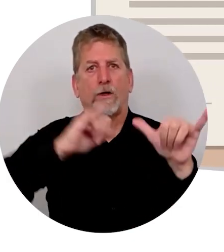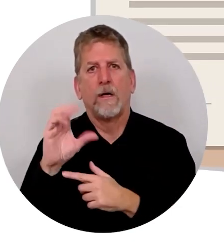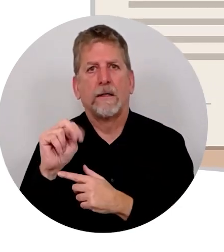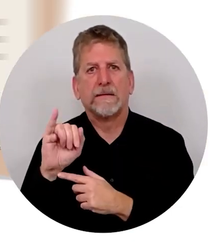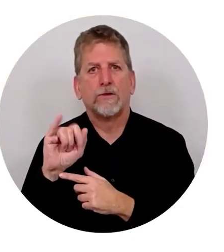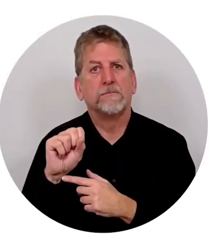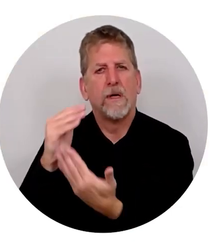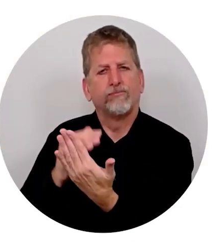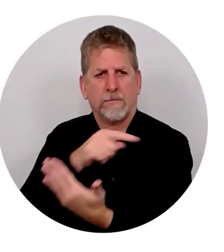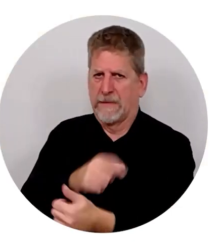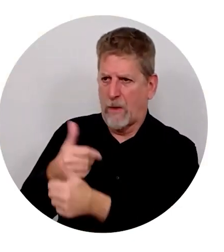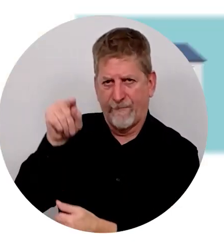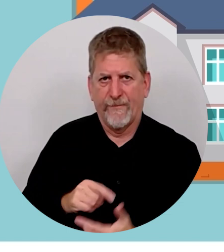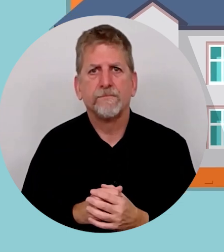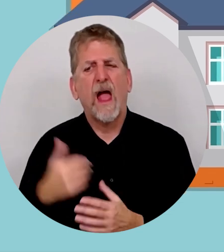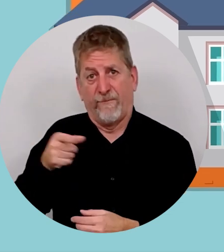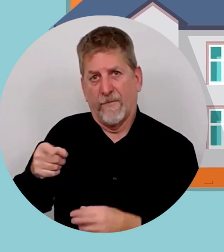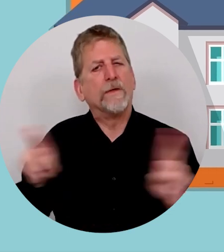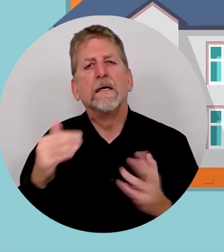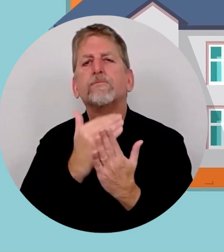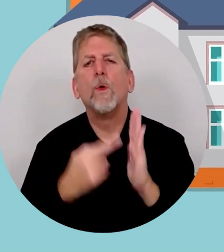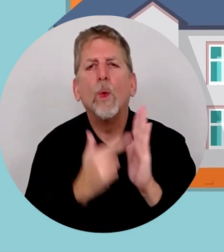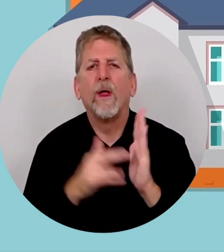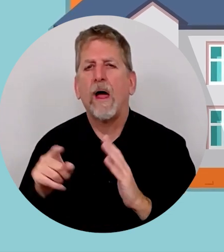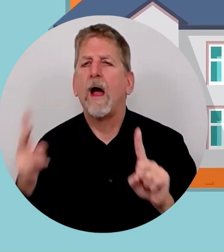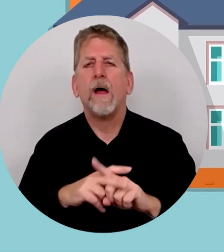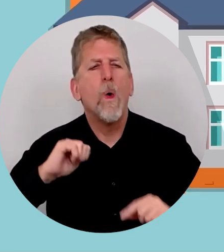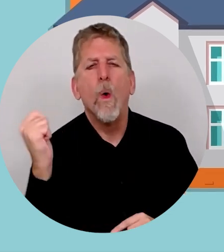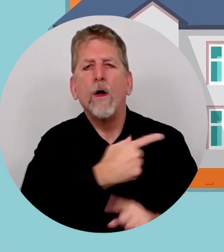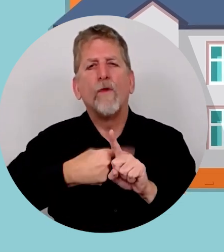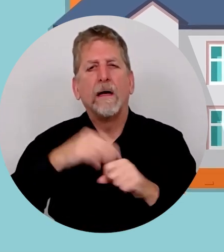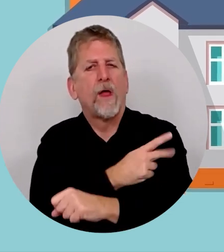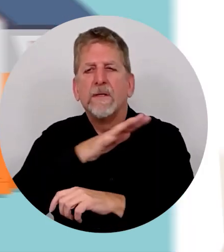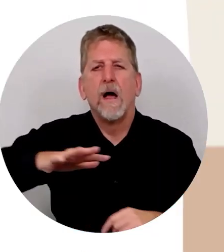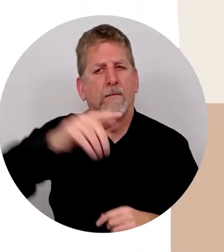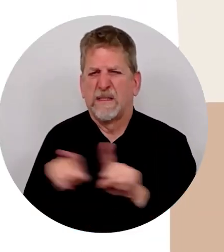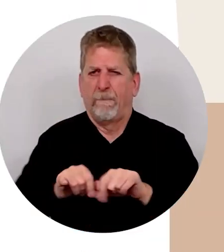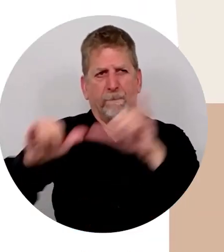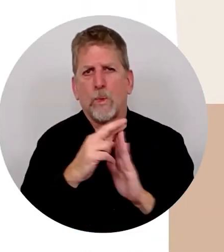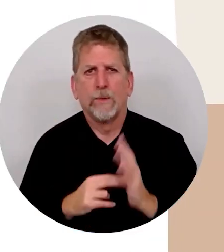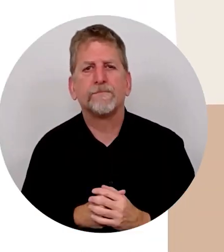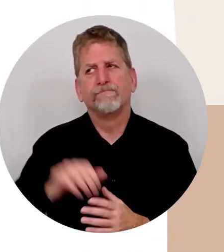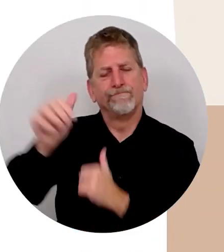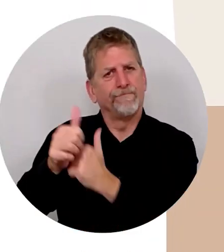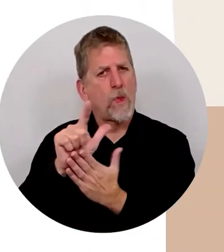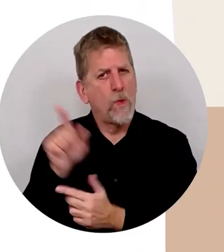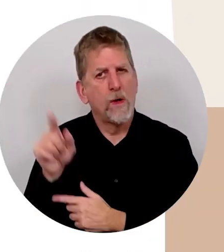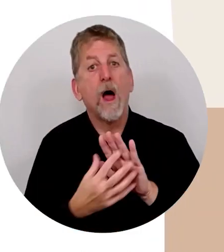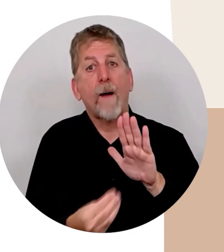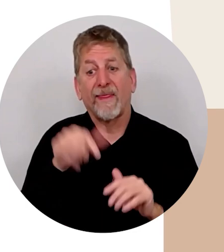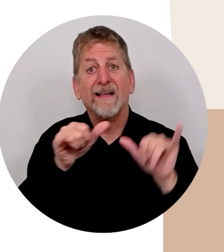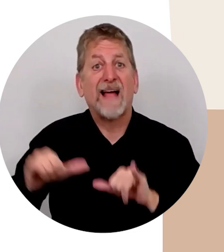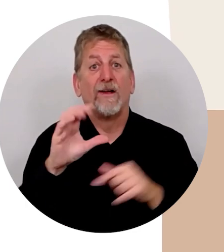conditions. This is a list of rules that apply to every rental in the province. By law, a copy of the standard conditions